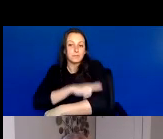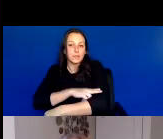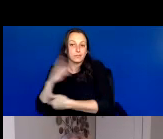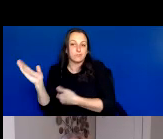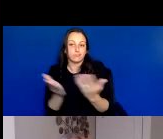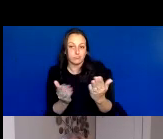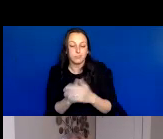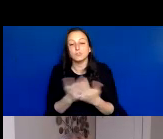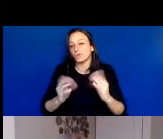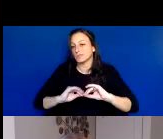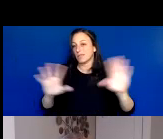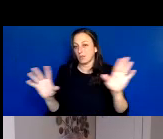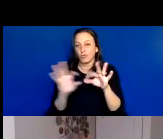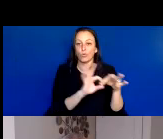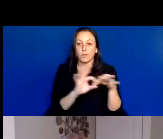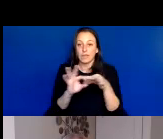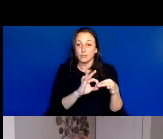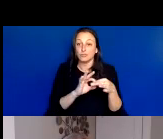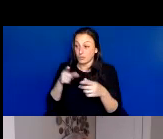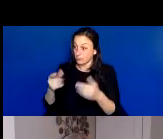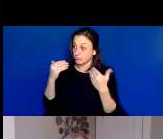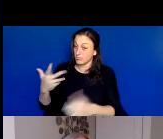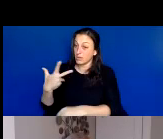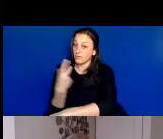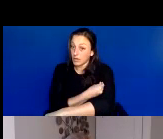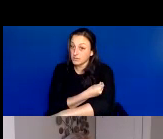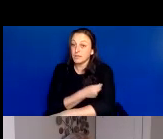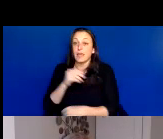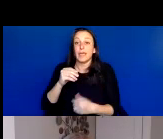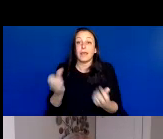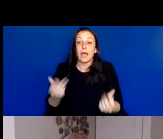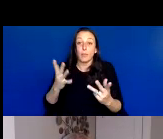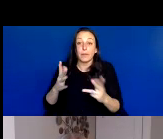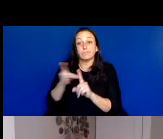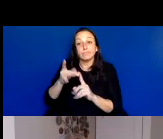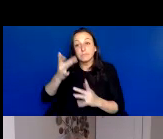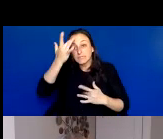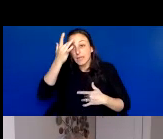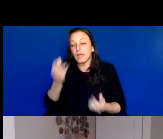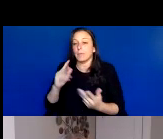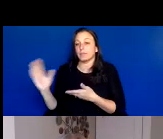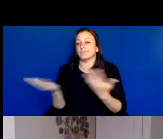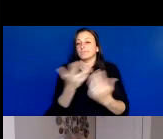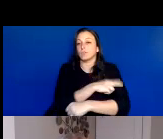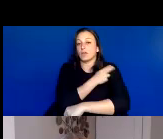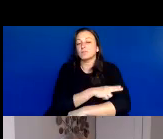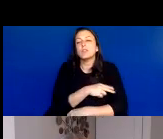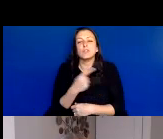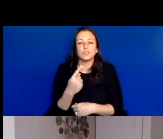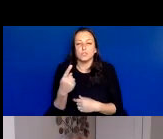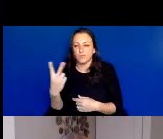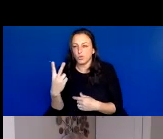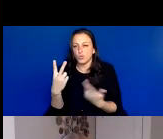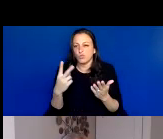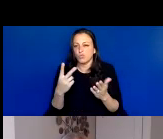clear correlation between vaccination rates, case rates, and hospitalization rates. There's a couple of counties that stand out here. You can